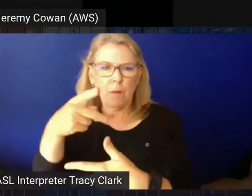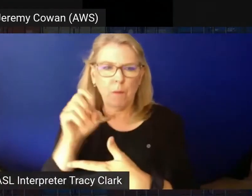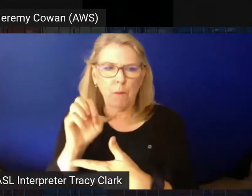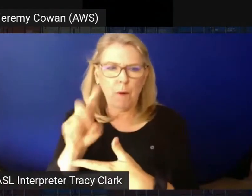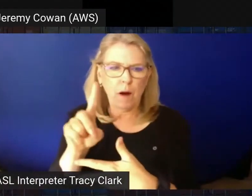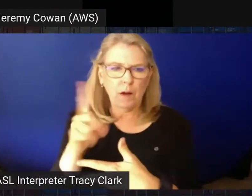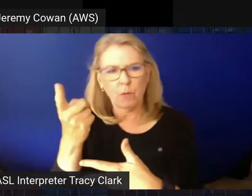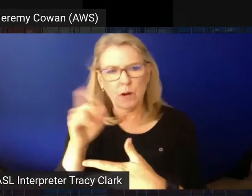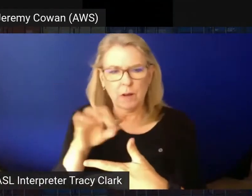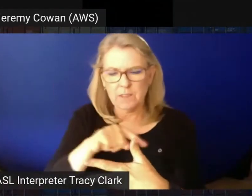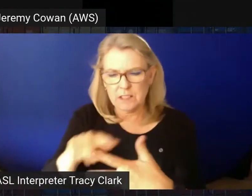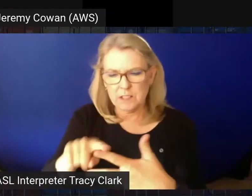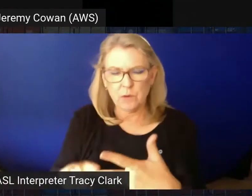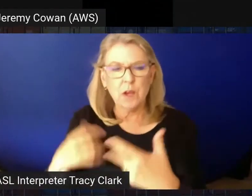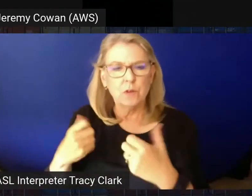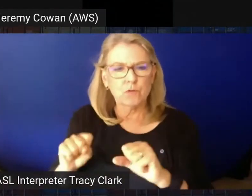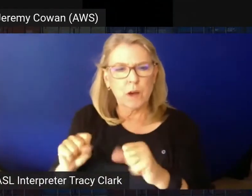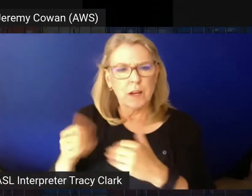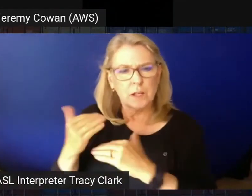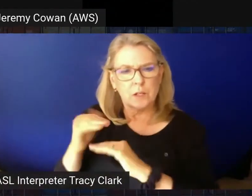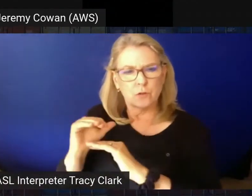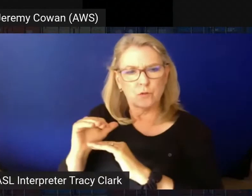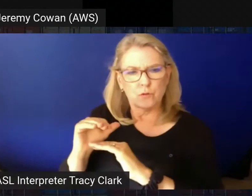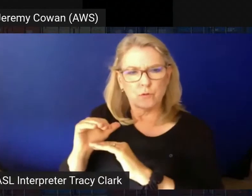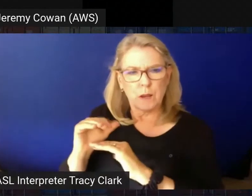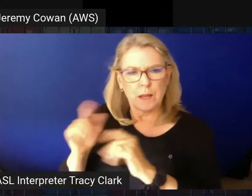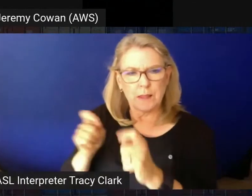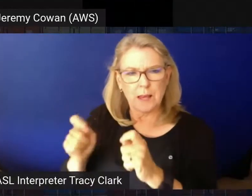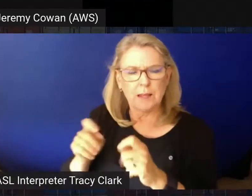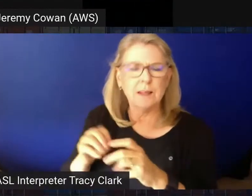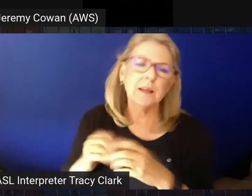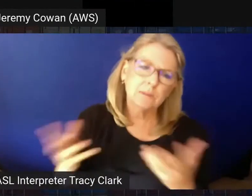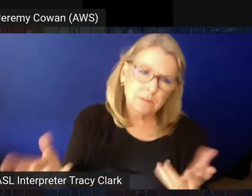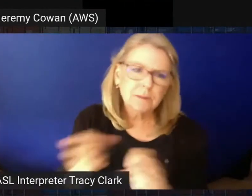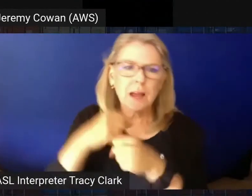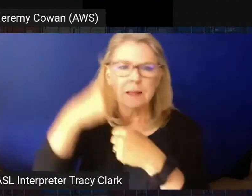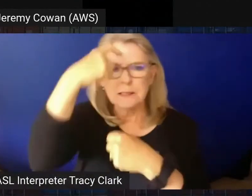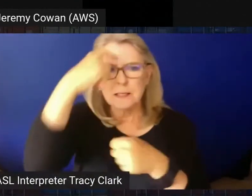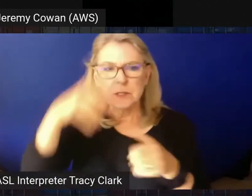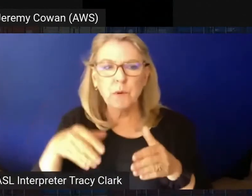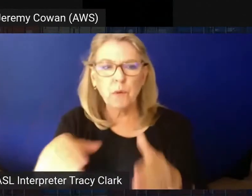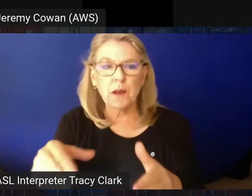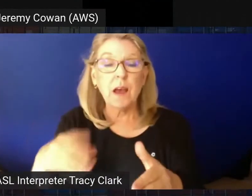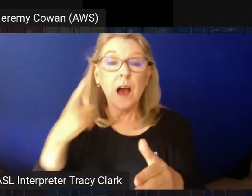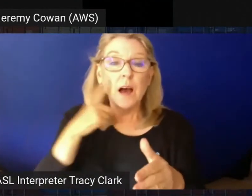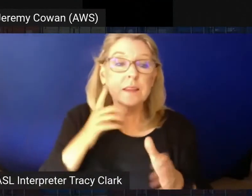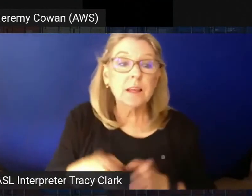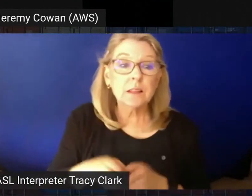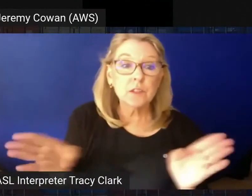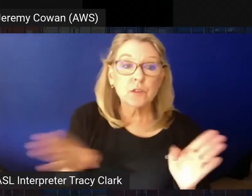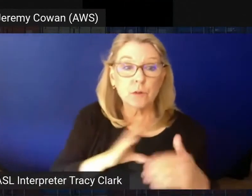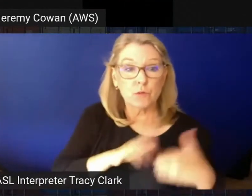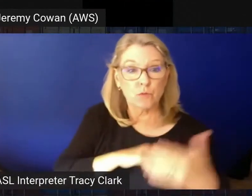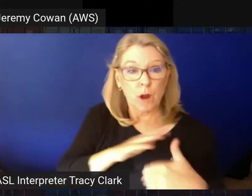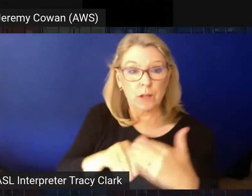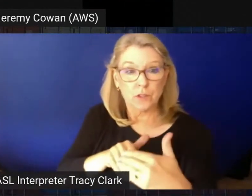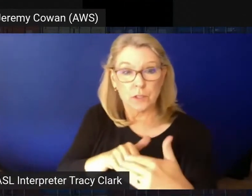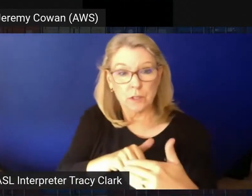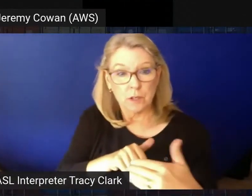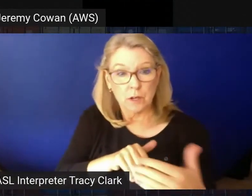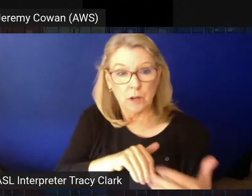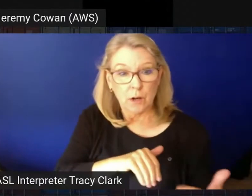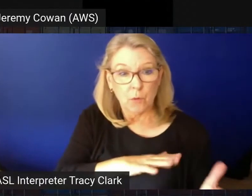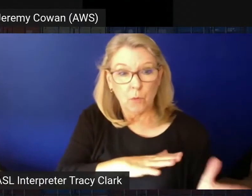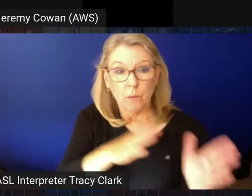way. I think that the general direction we're going in is interesting. I expect to see a lot of providers